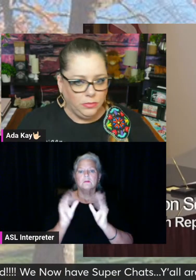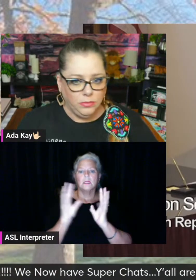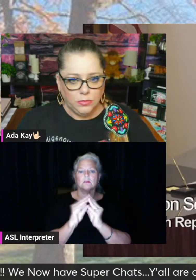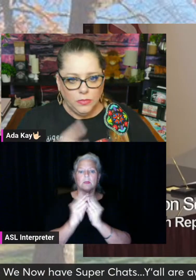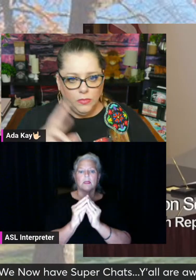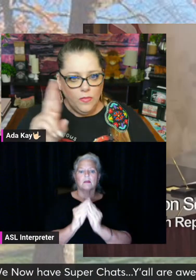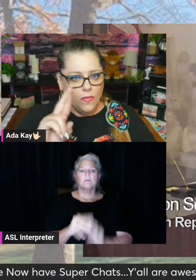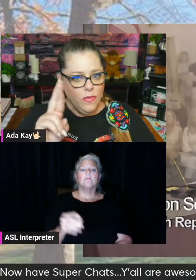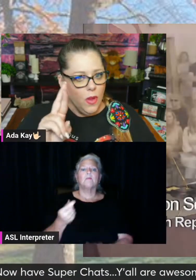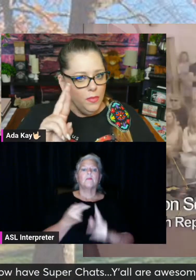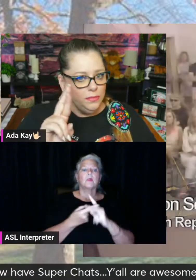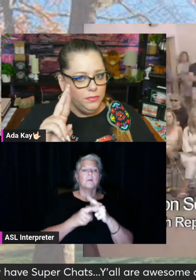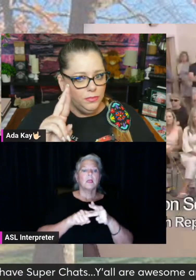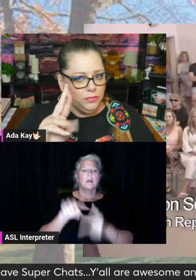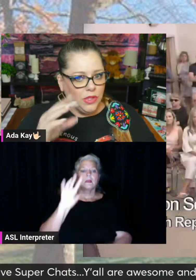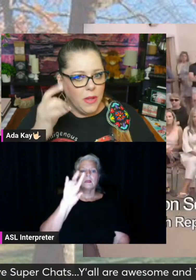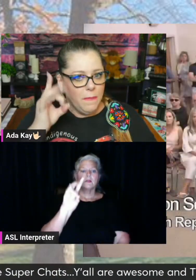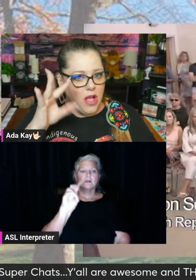7:01.